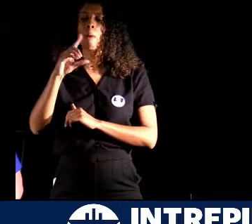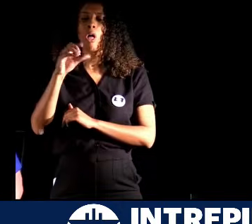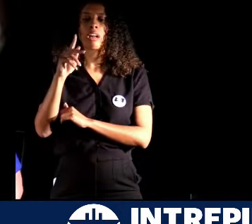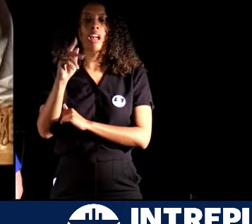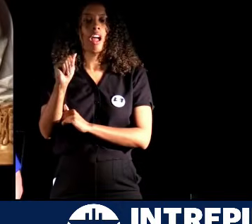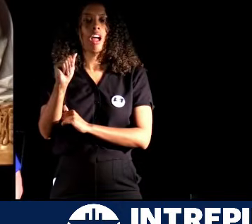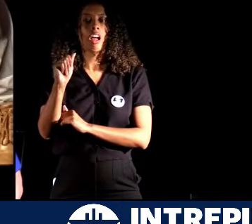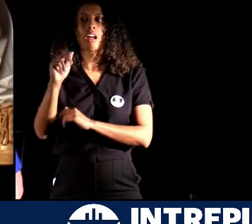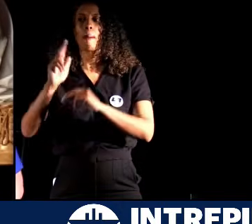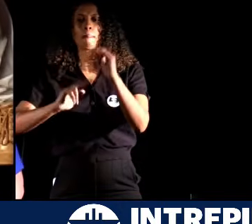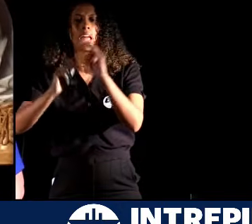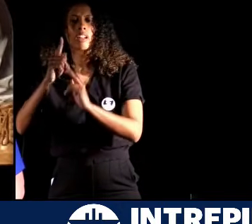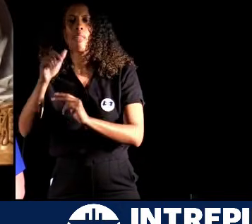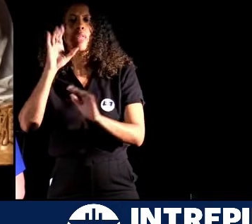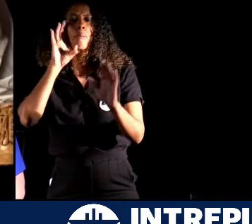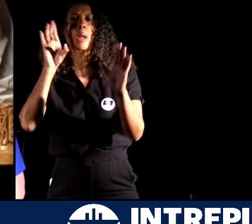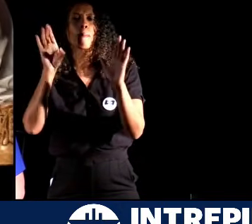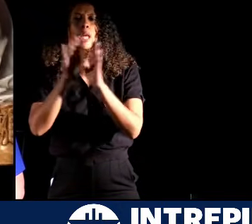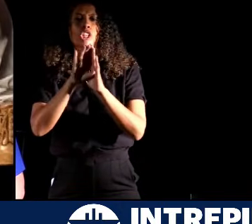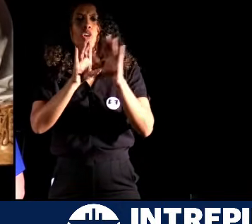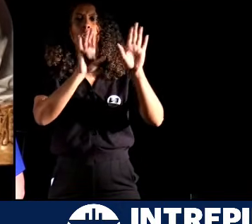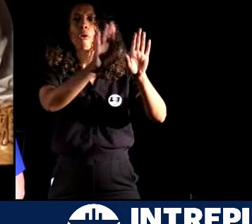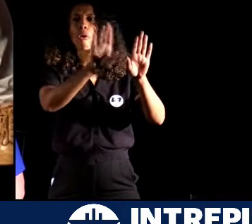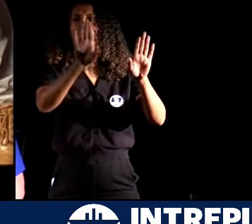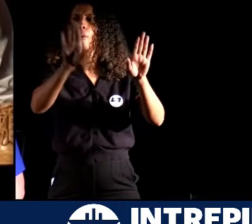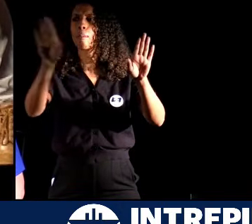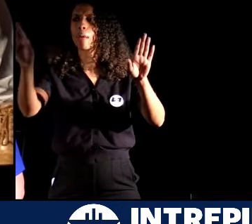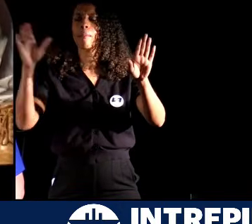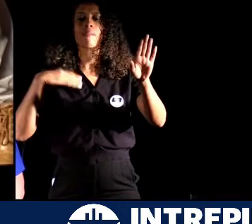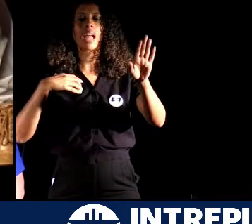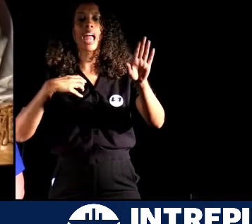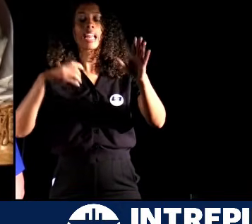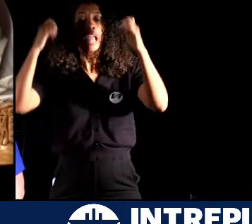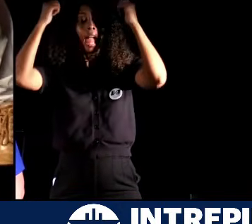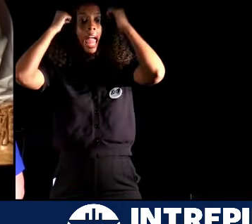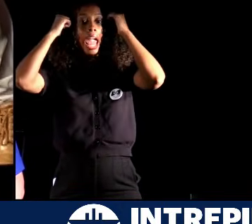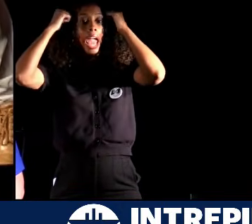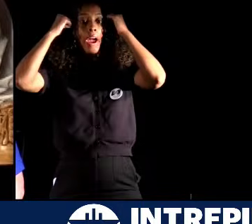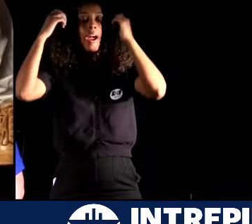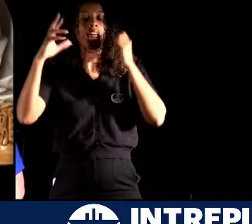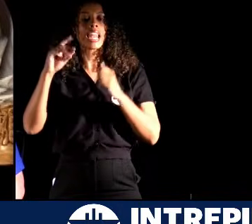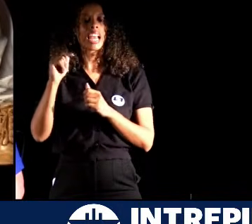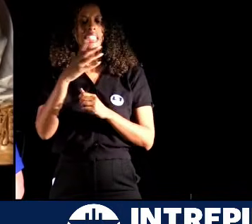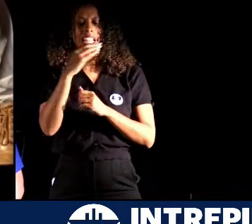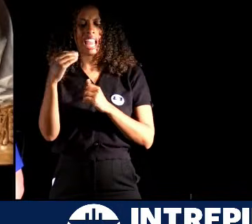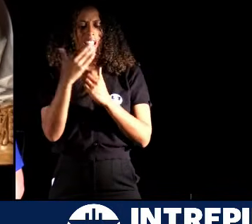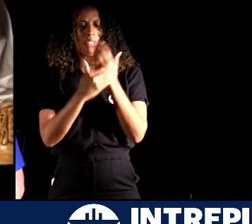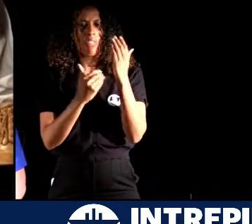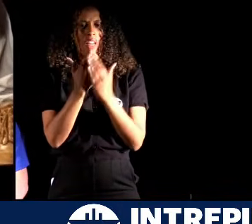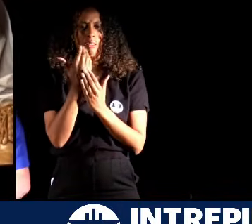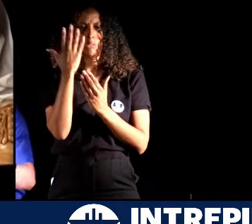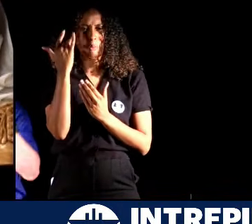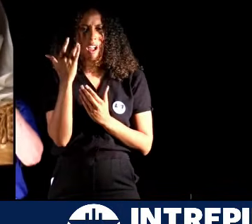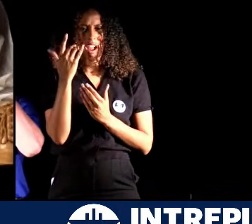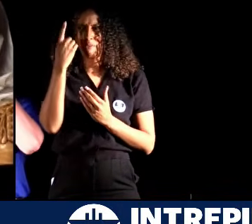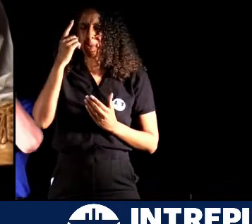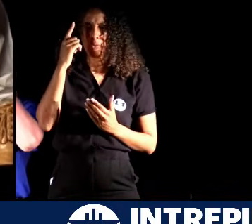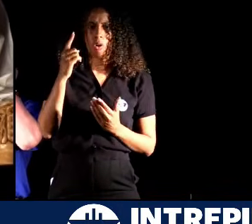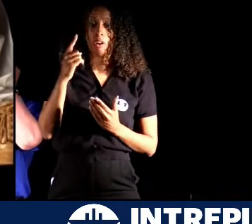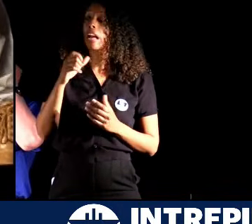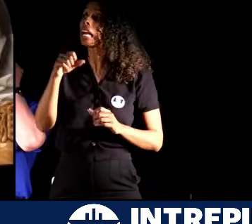pictures of people wearing hair nets and gloves. Why is that? Yeah, when you